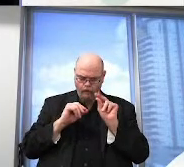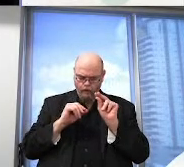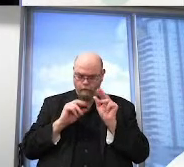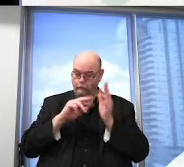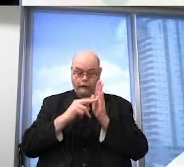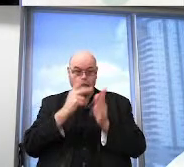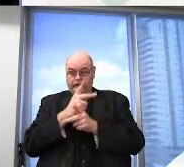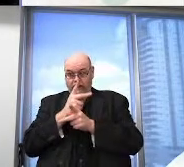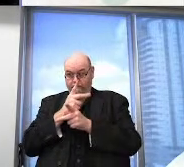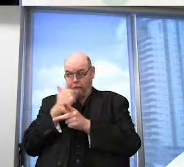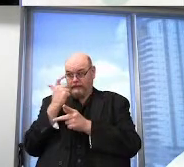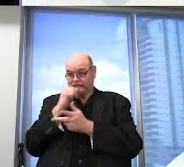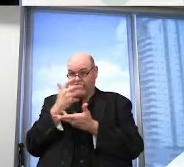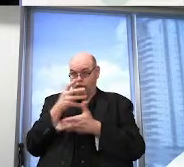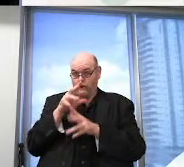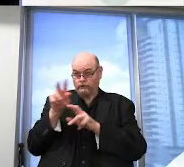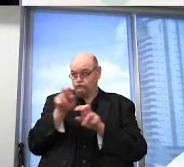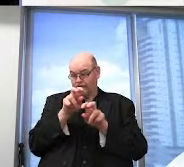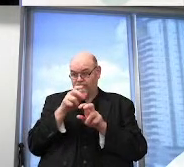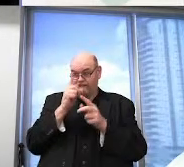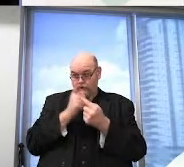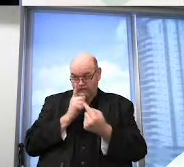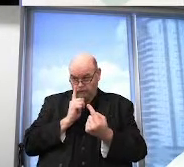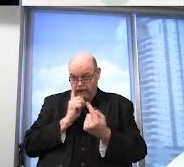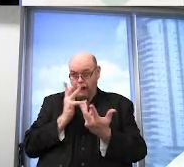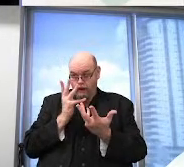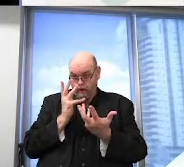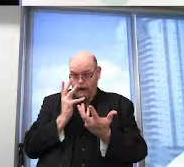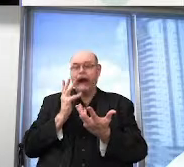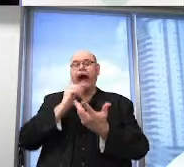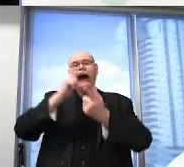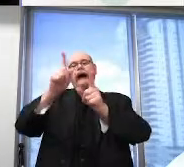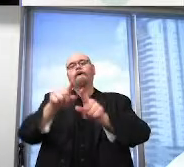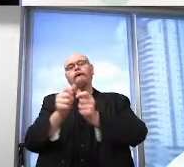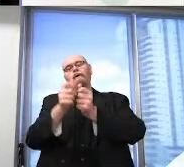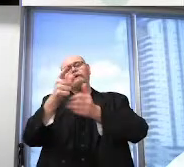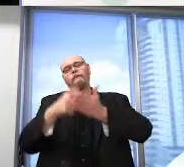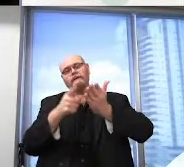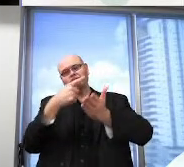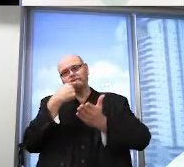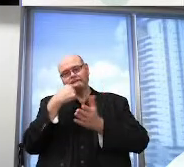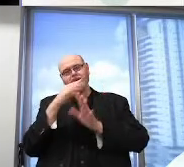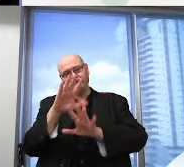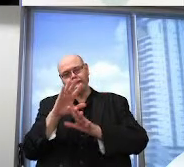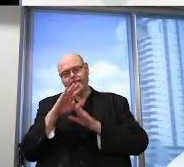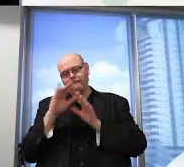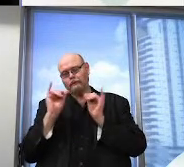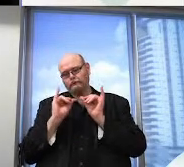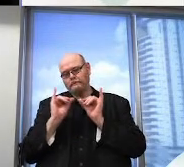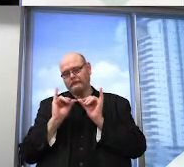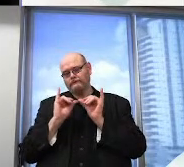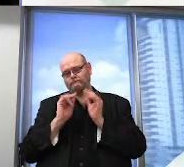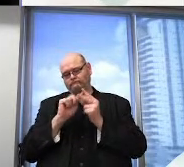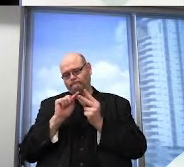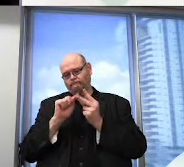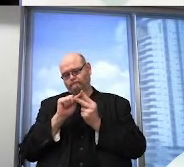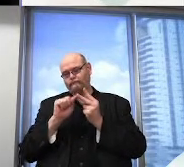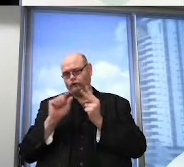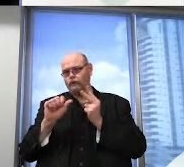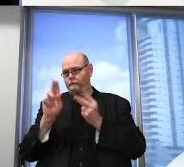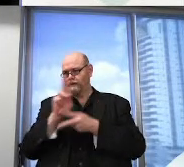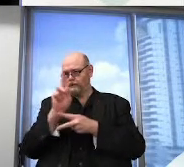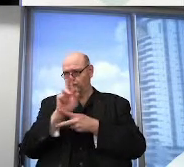meaning you'd be careful, because it's all done with transcript. If you're disagreeing with me, I want to hear it. I do agree with you. Those are two measures